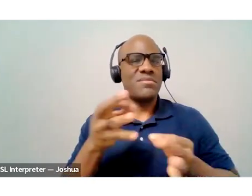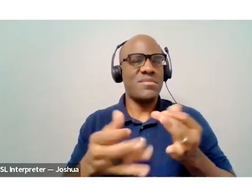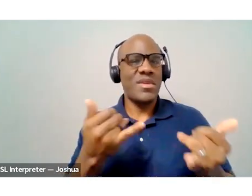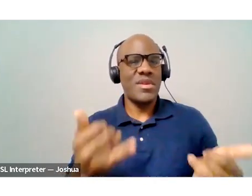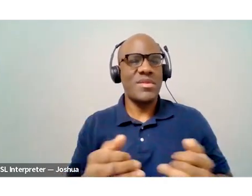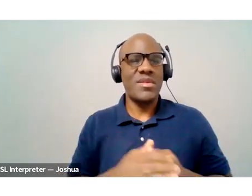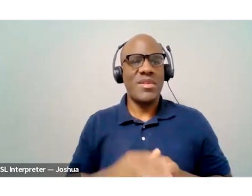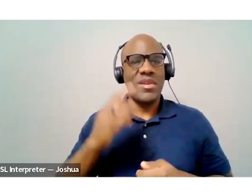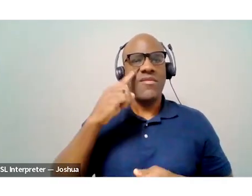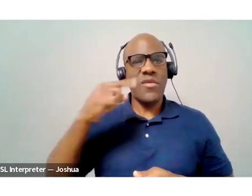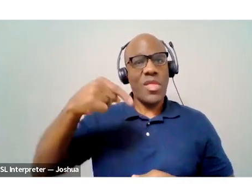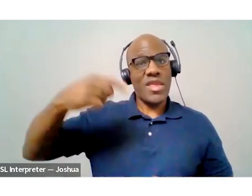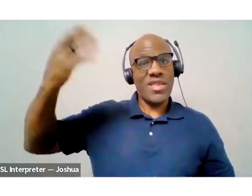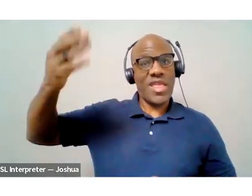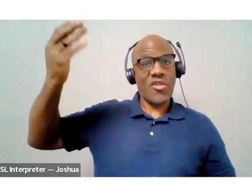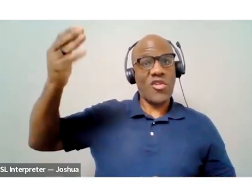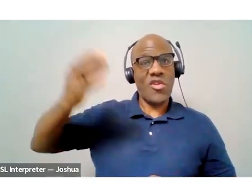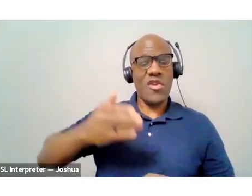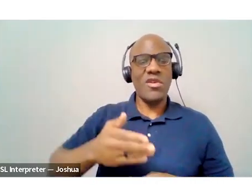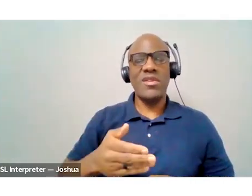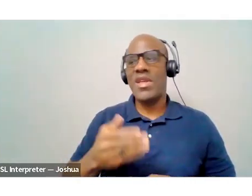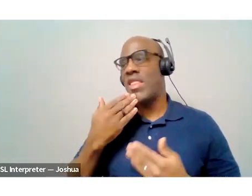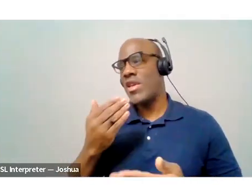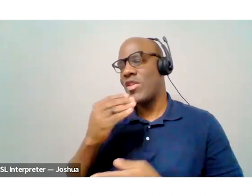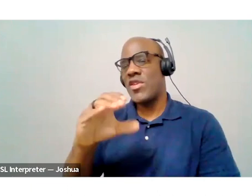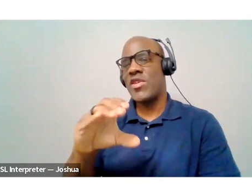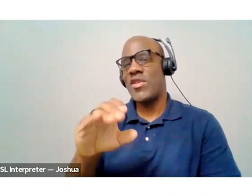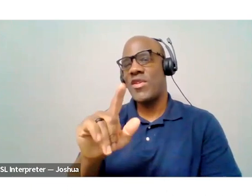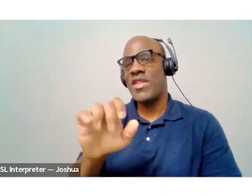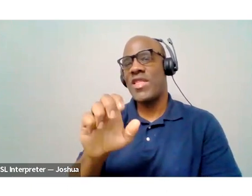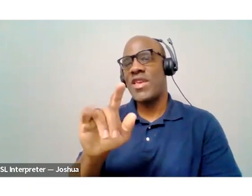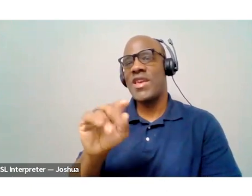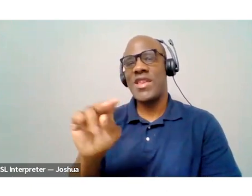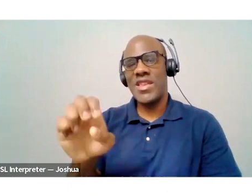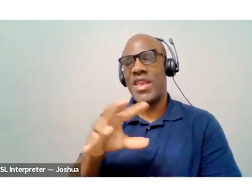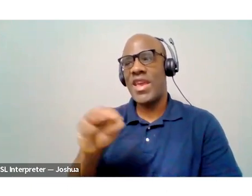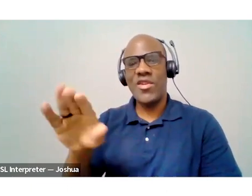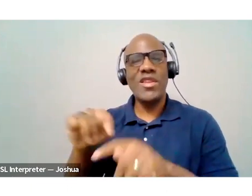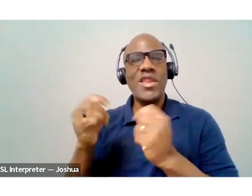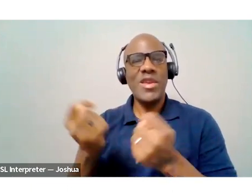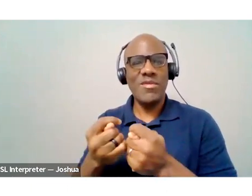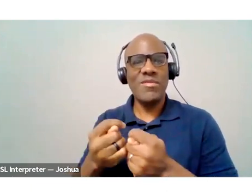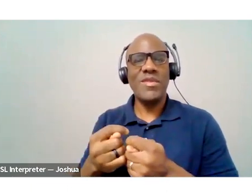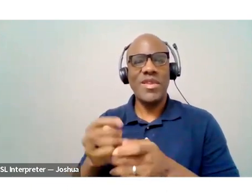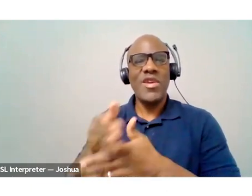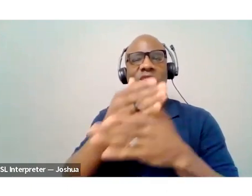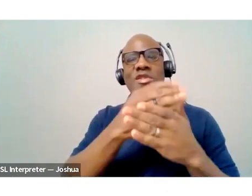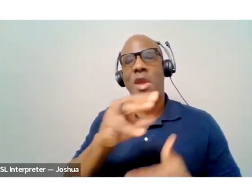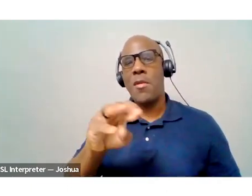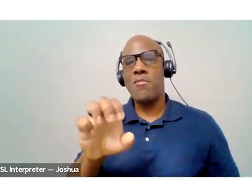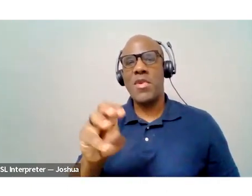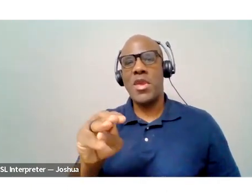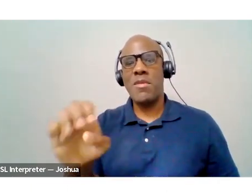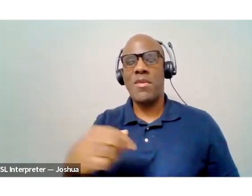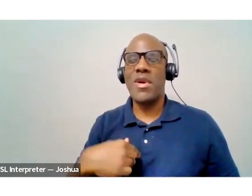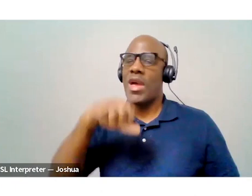I'm sure you saw, this is, thank you, Celine, and team for being the brains around this meme share. I love me a good